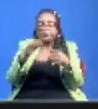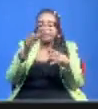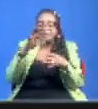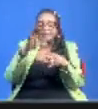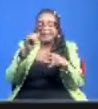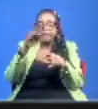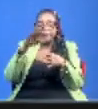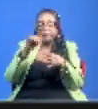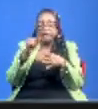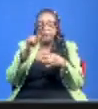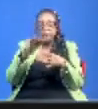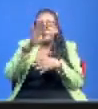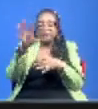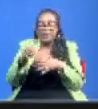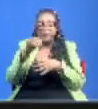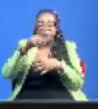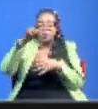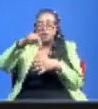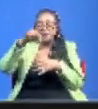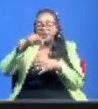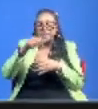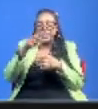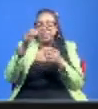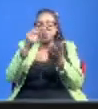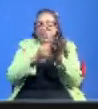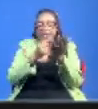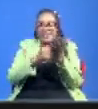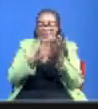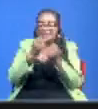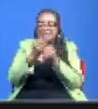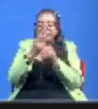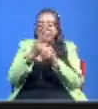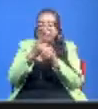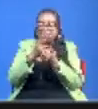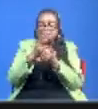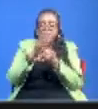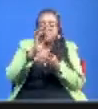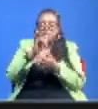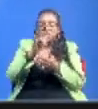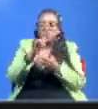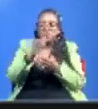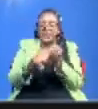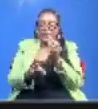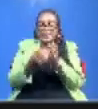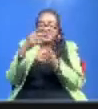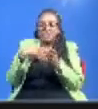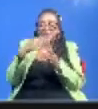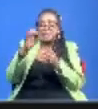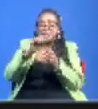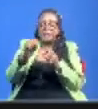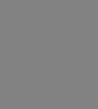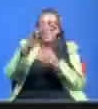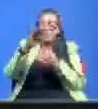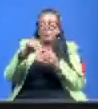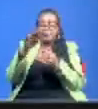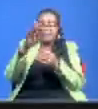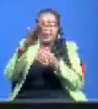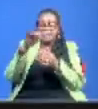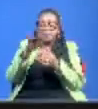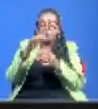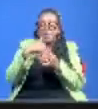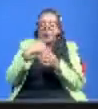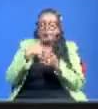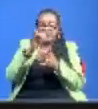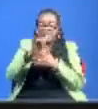AFCON Zonal Qualifiers in Uganda in December. Now, FKF officials led by the Rising Stars head coach Salim Babu braved the scorching sun